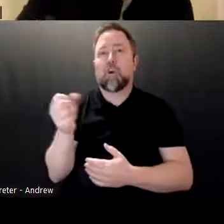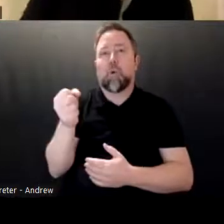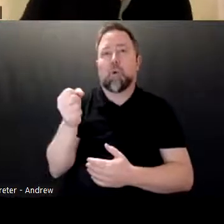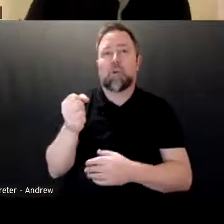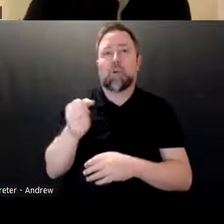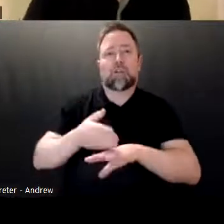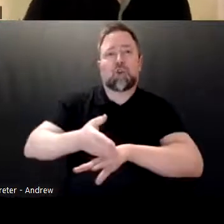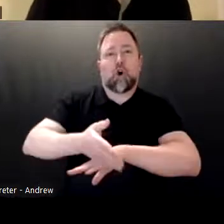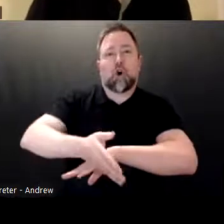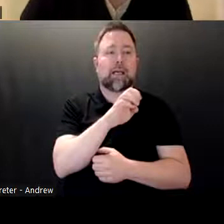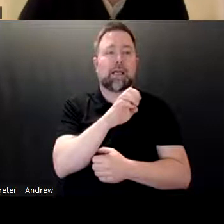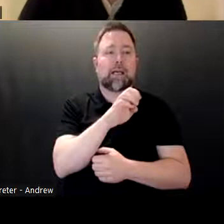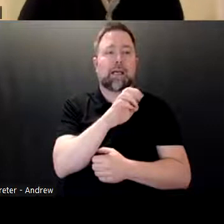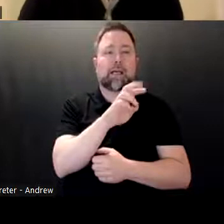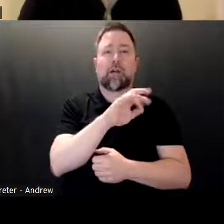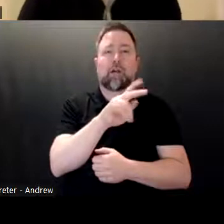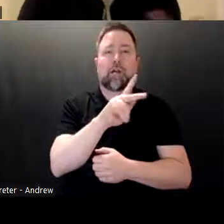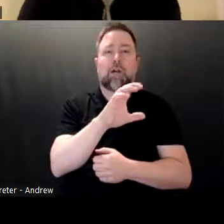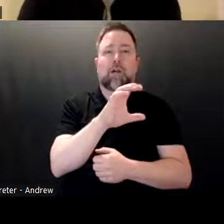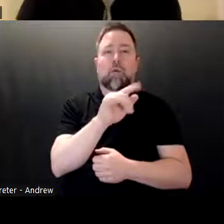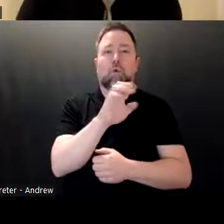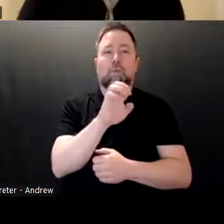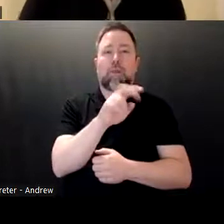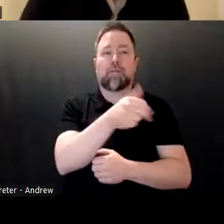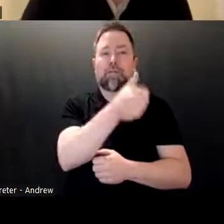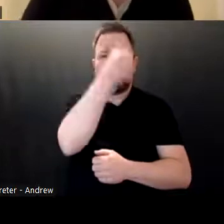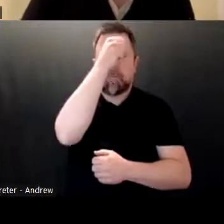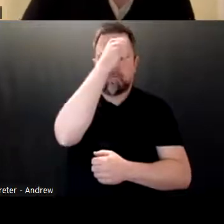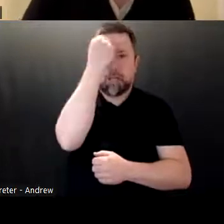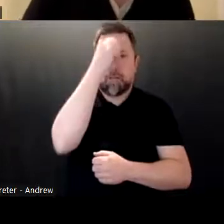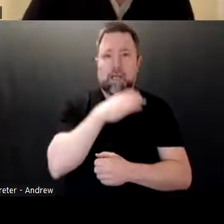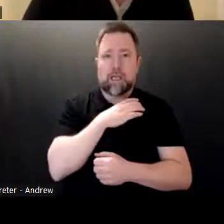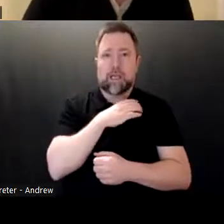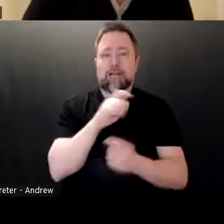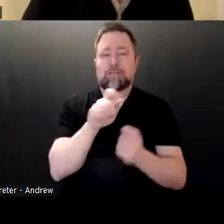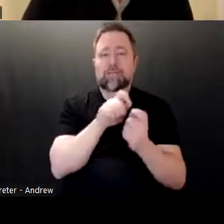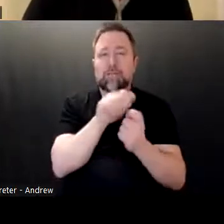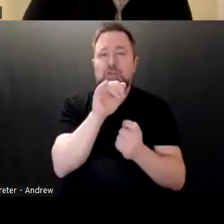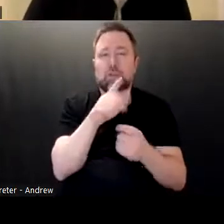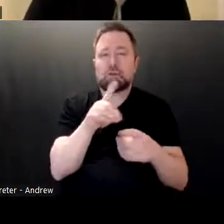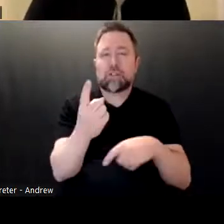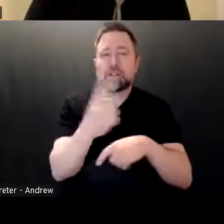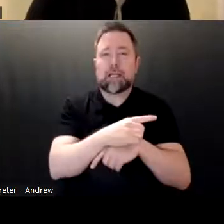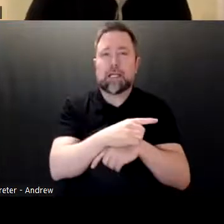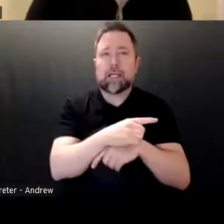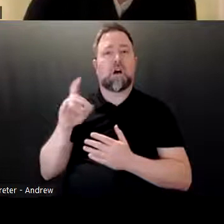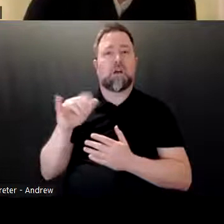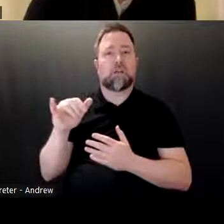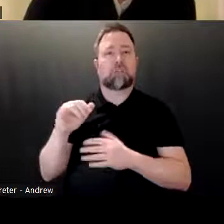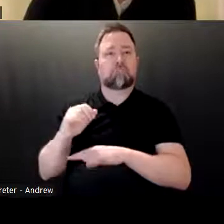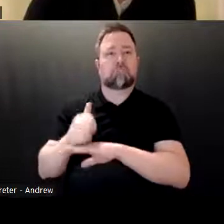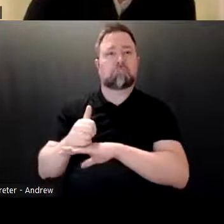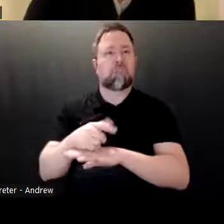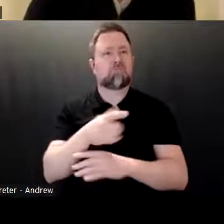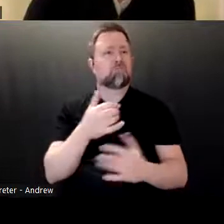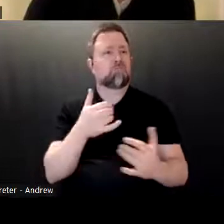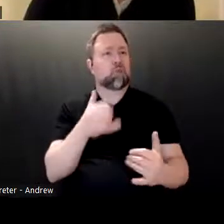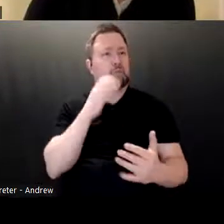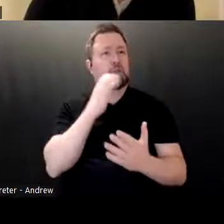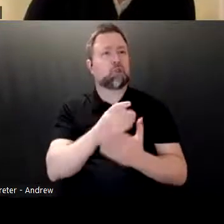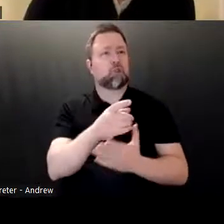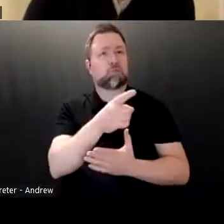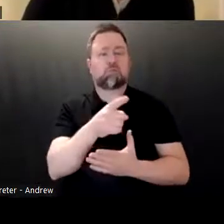the studio, which was done without drawings. The stones were laid and orientation and scale were decided